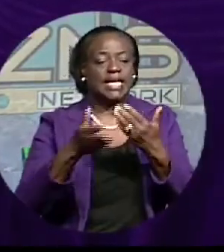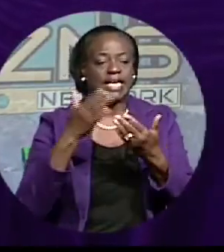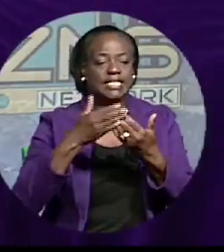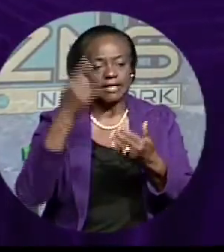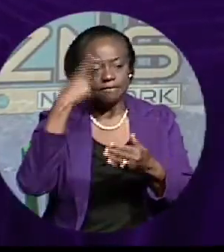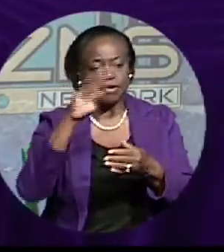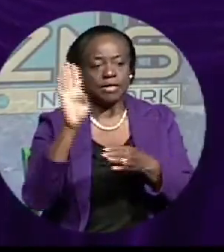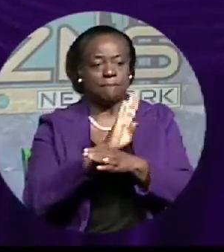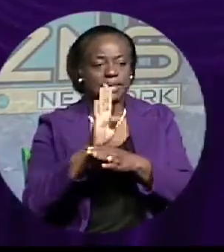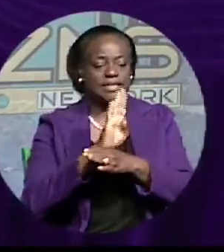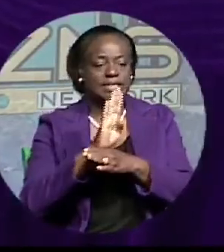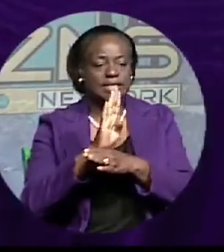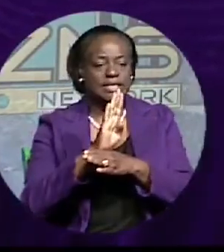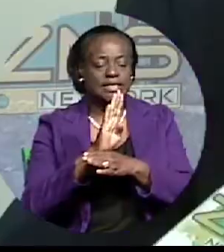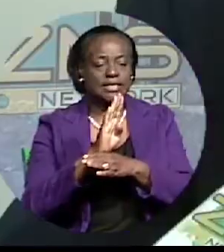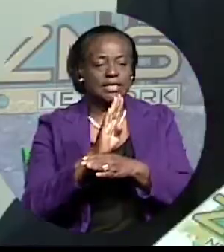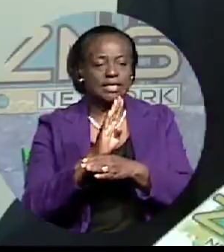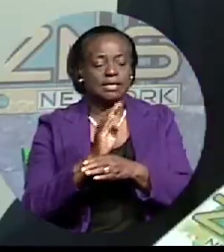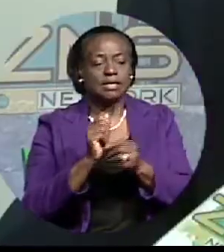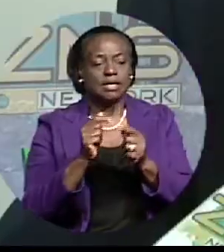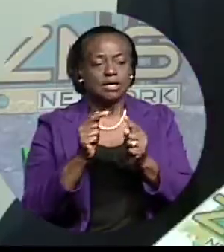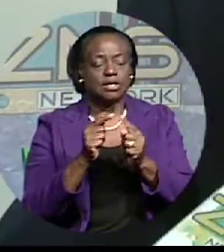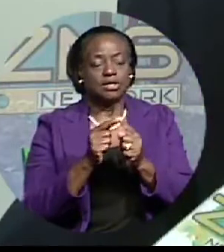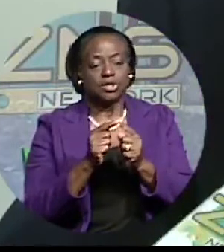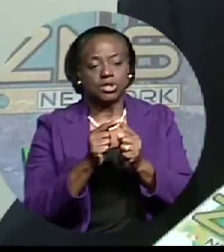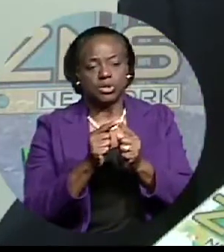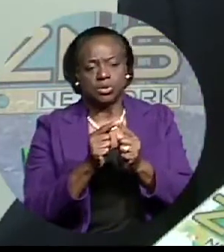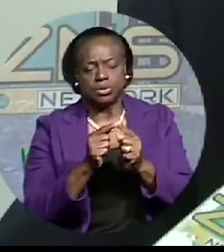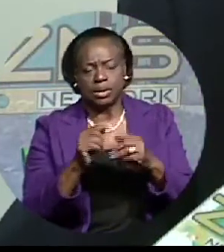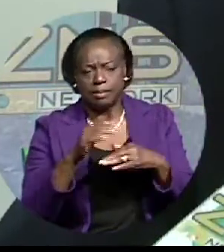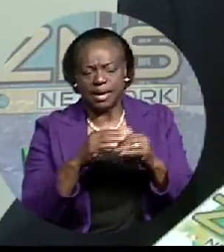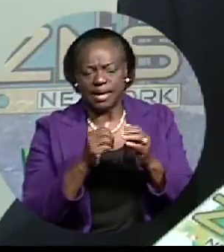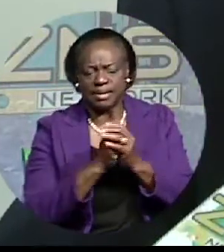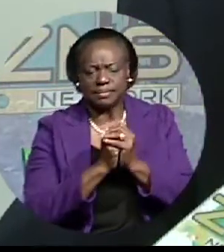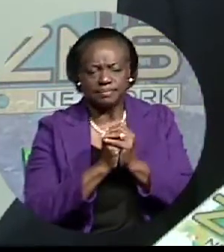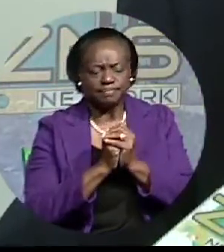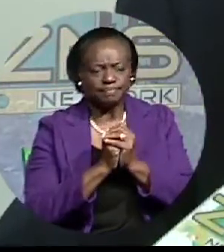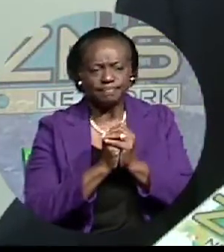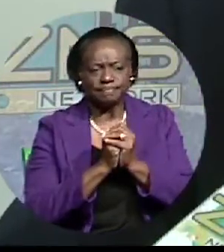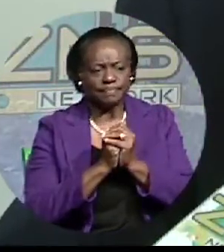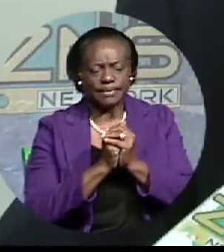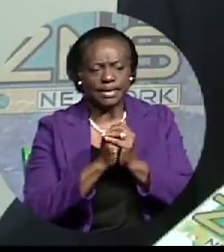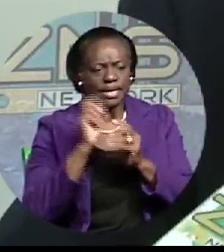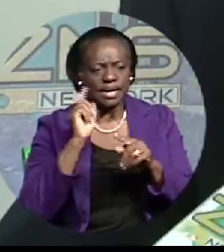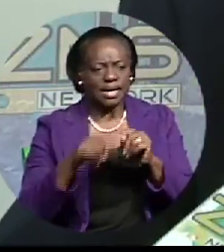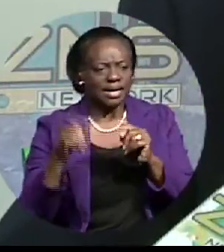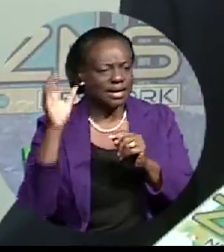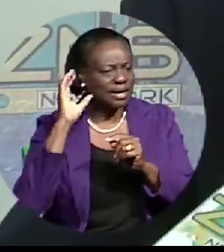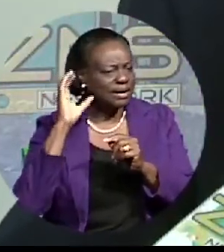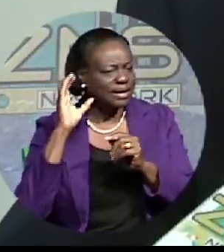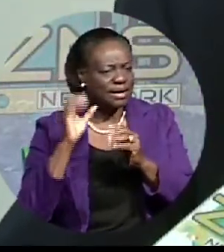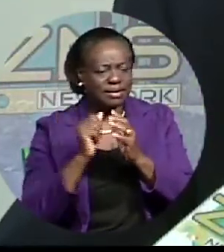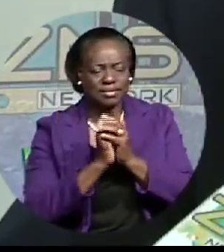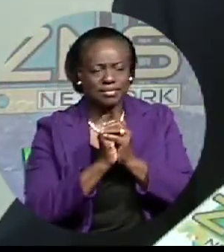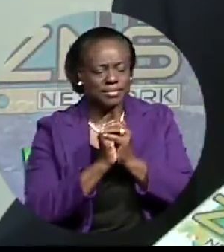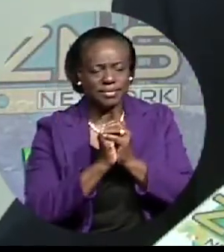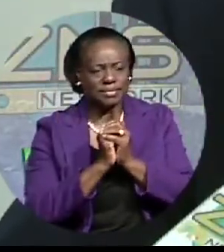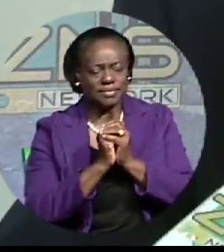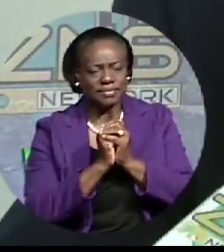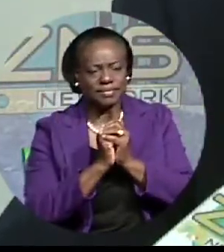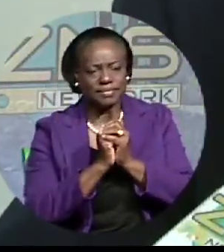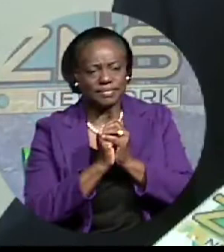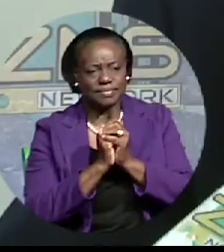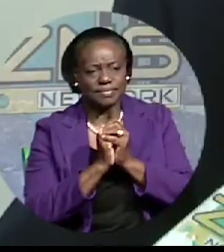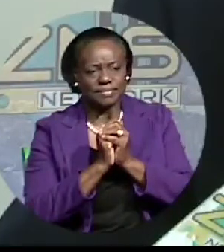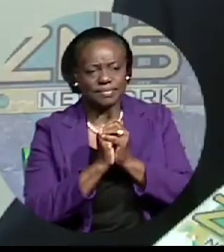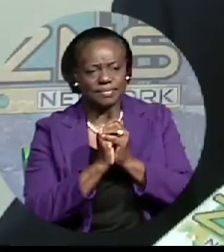to comply with the new tax regime. The reality is that the VAT tax is designed to increase revenue,